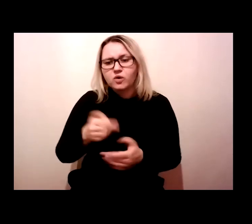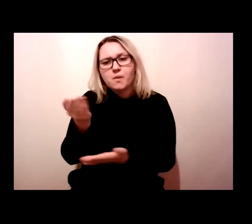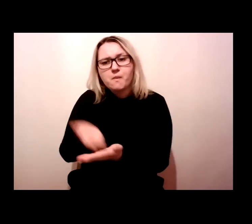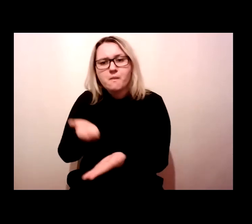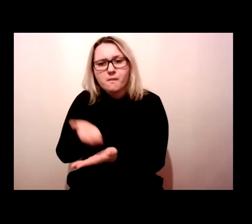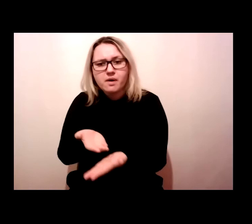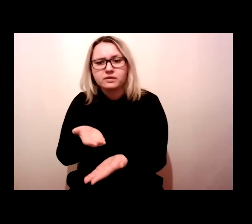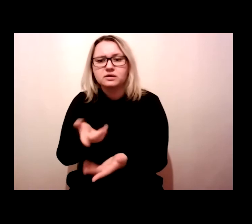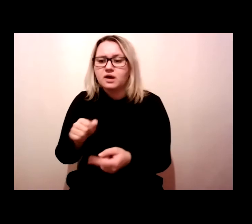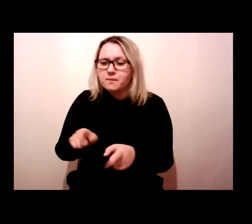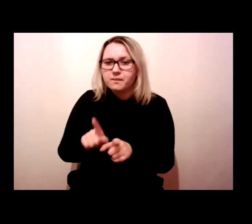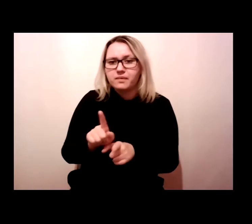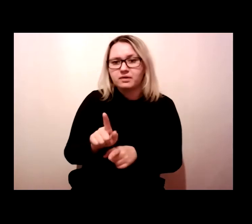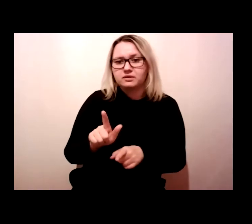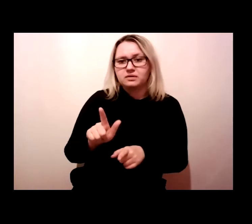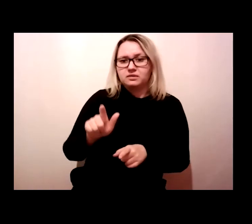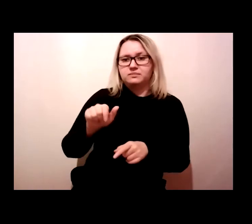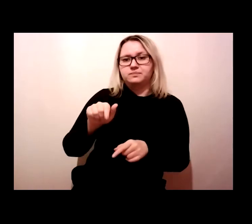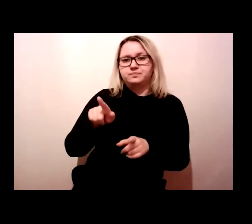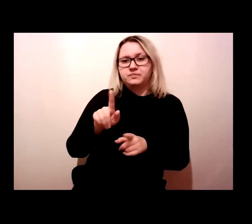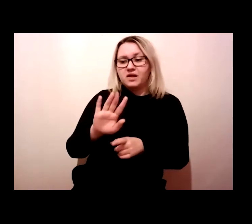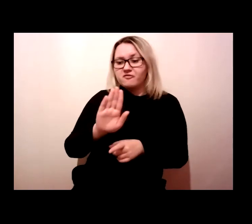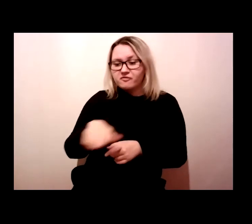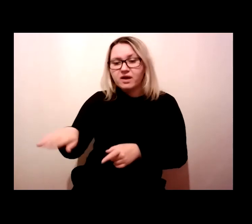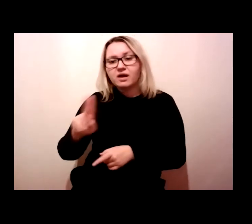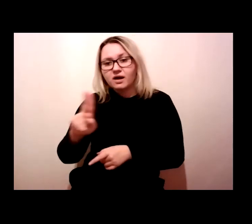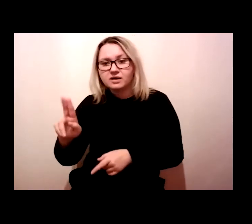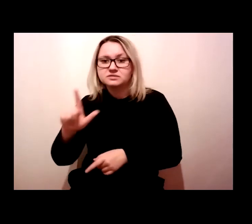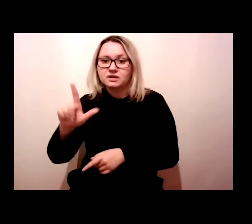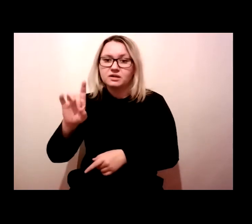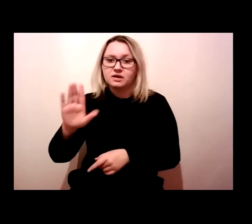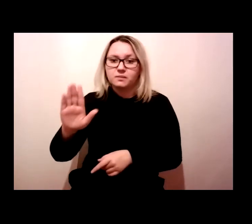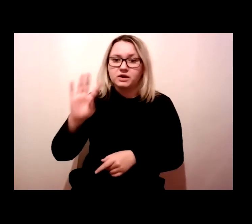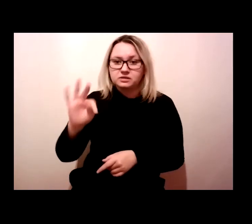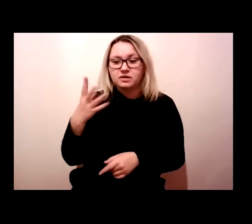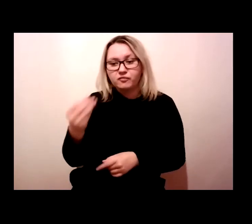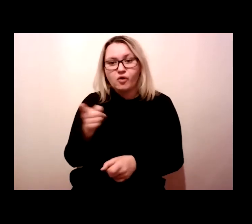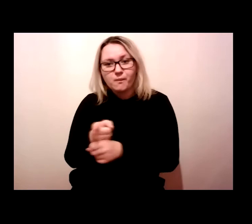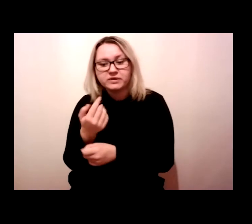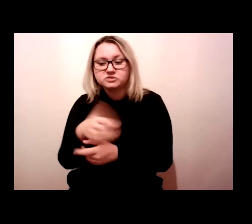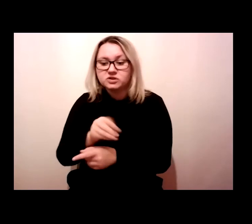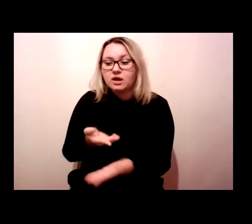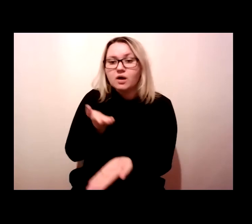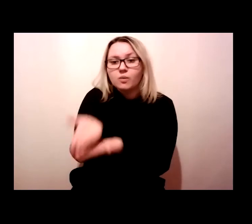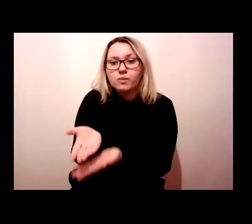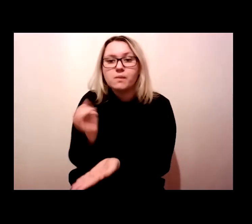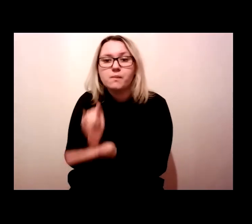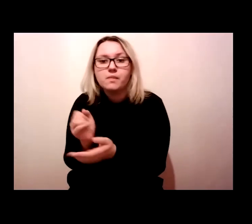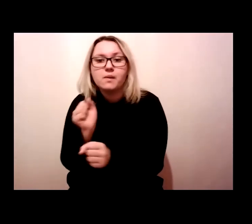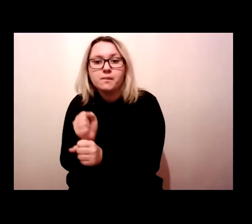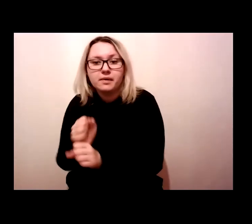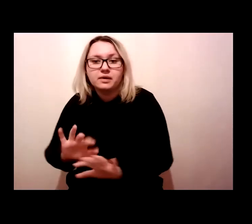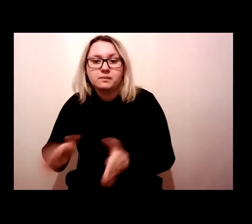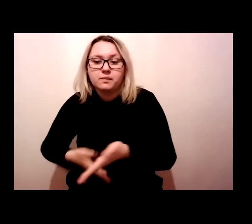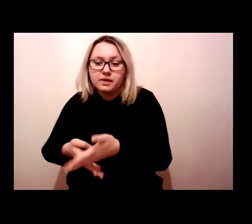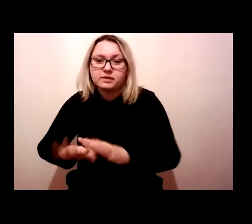very angry when they received this information, why it's vaikams, being kurie sent out, susiduria su on how patyčiomis. to help children who are